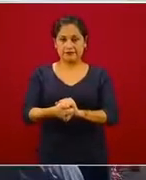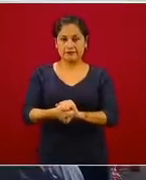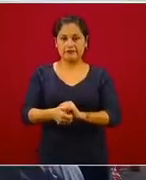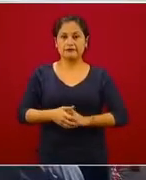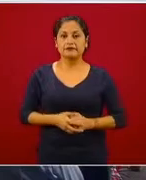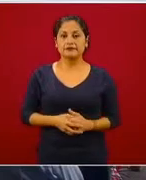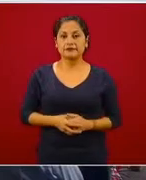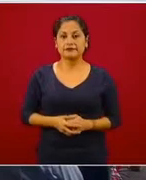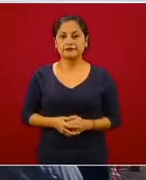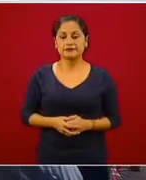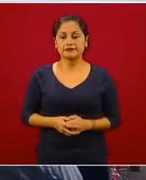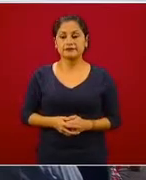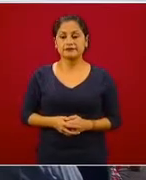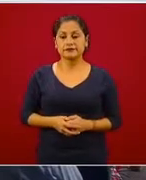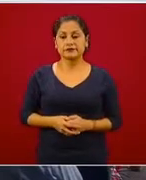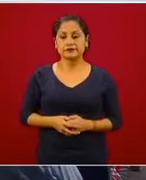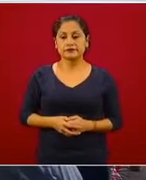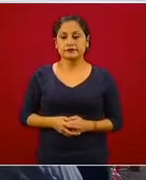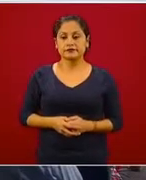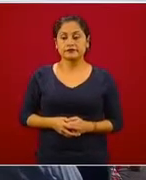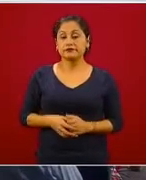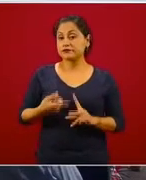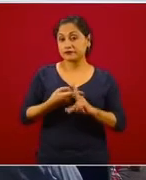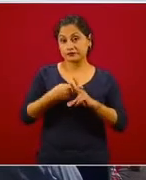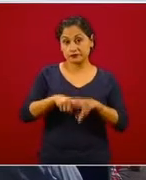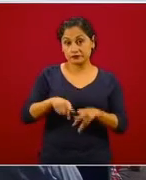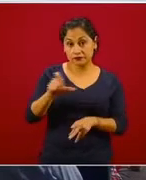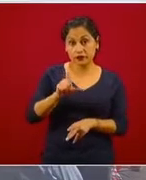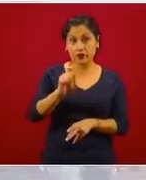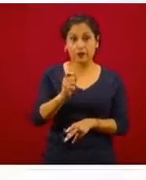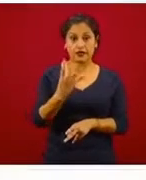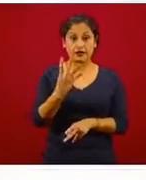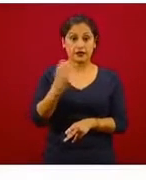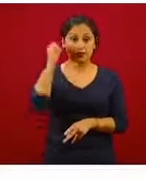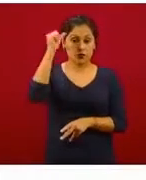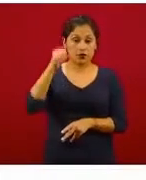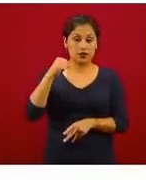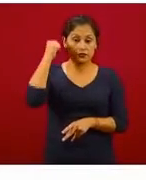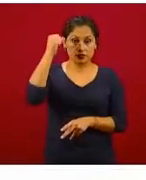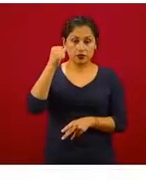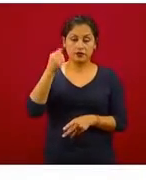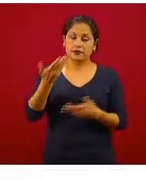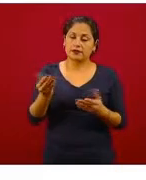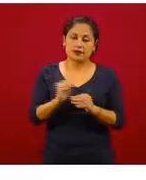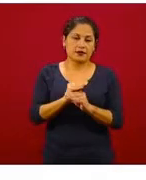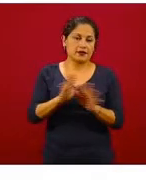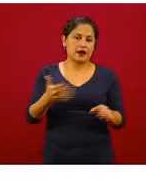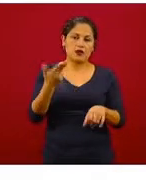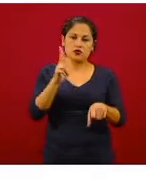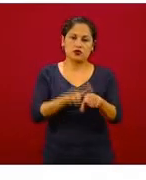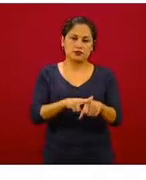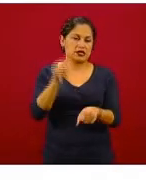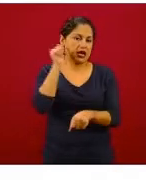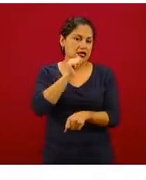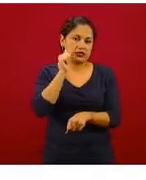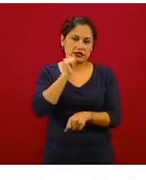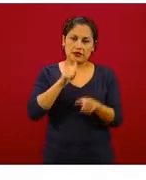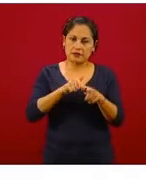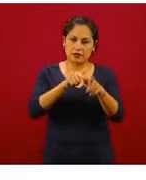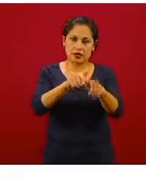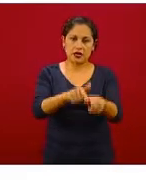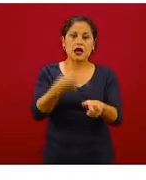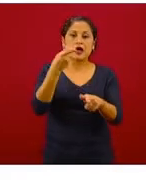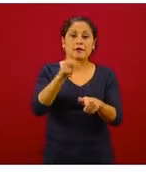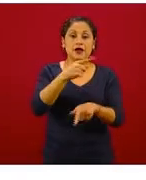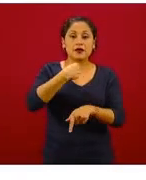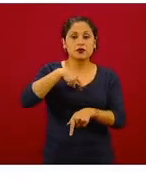So we're adding more hospitals all the time to that network. On April 24th, this is just a day that we cut off.